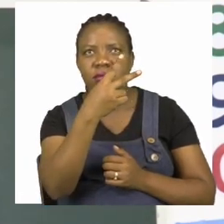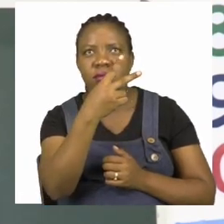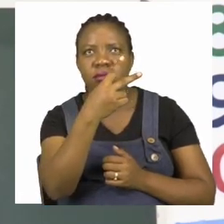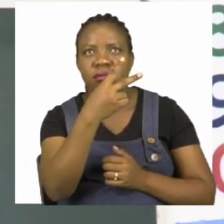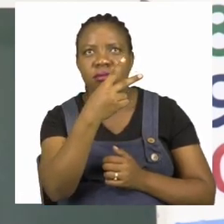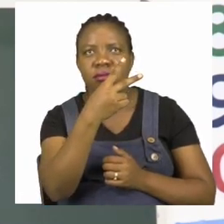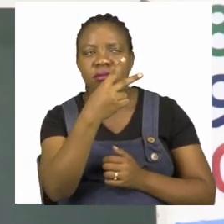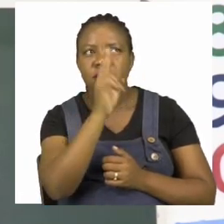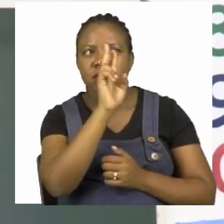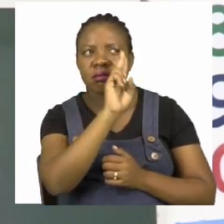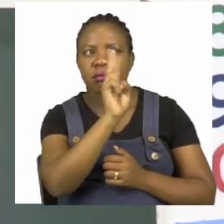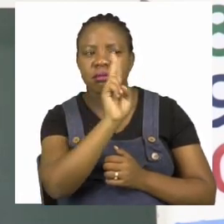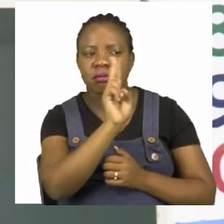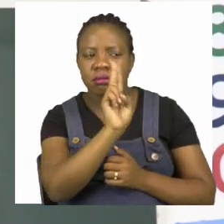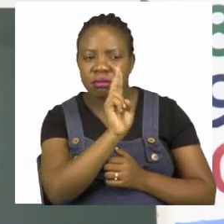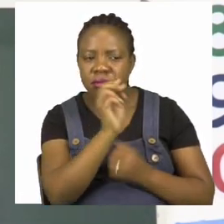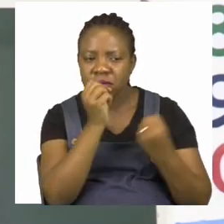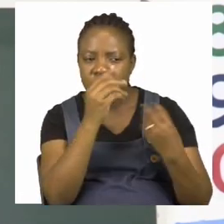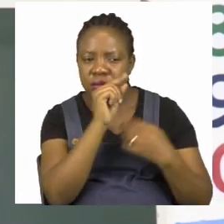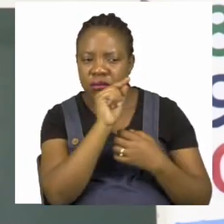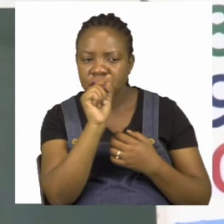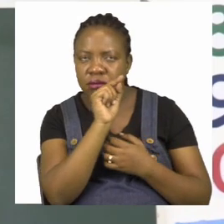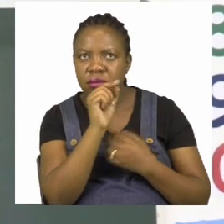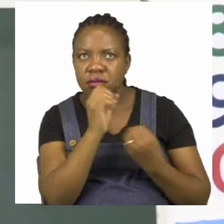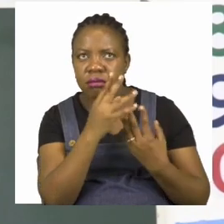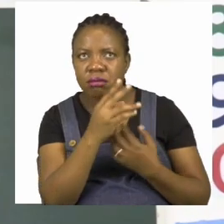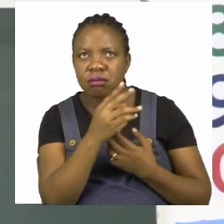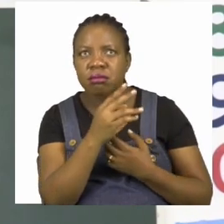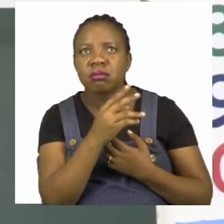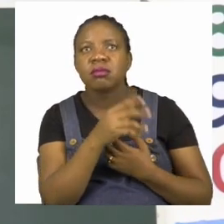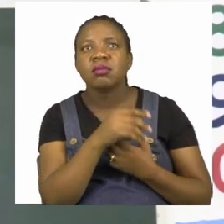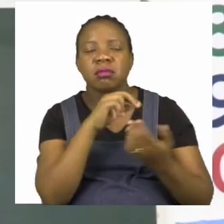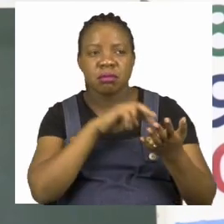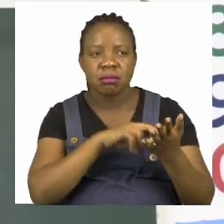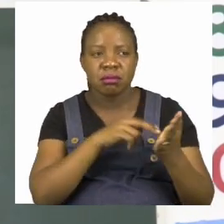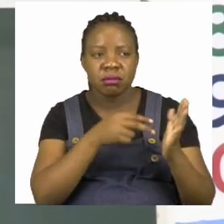So that means this is 200.